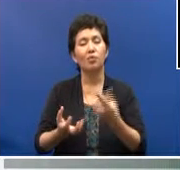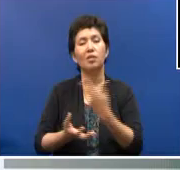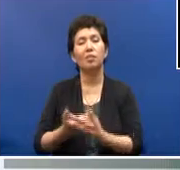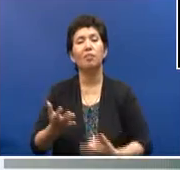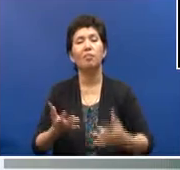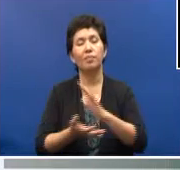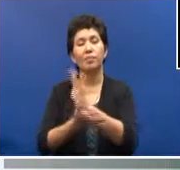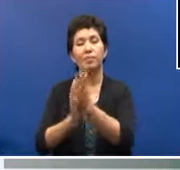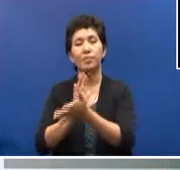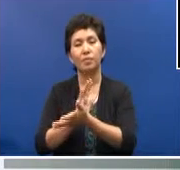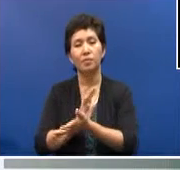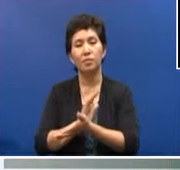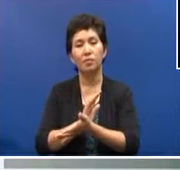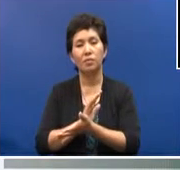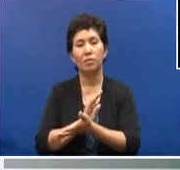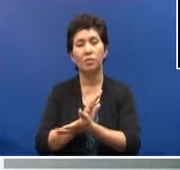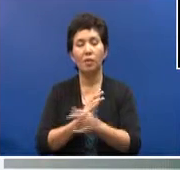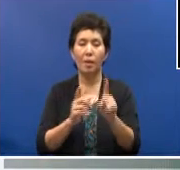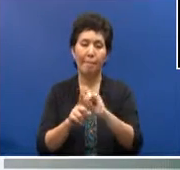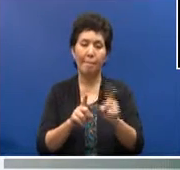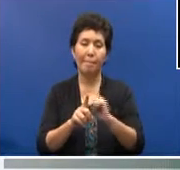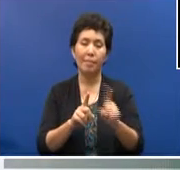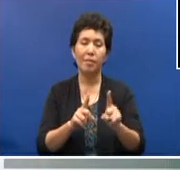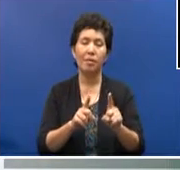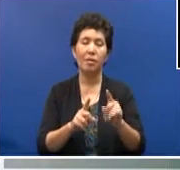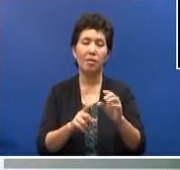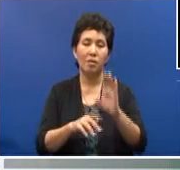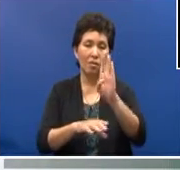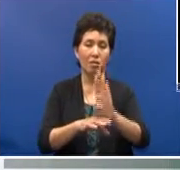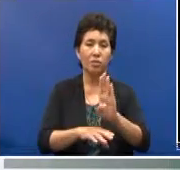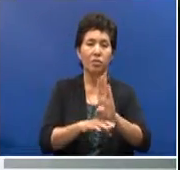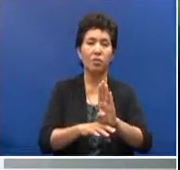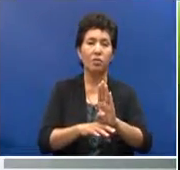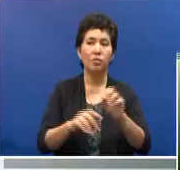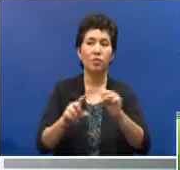relationship pattern is usually found in multicultural societies.